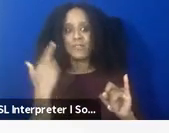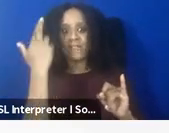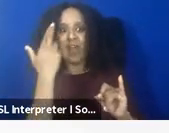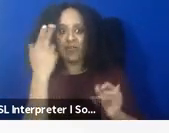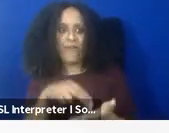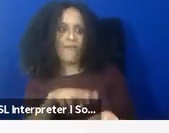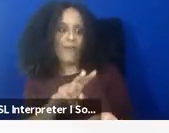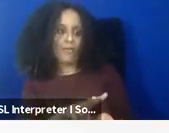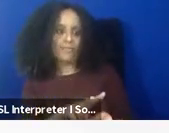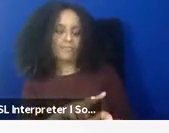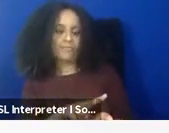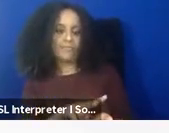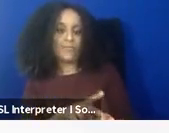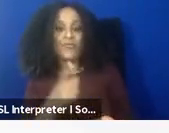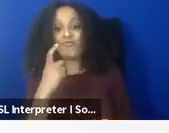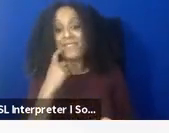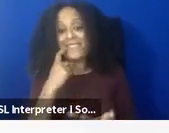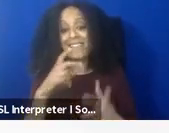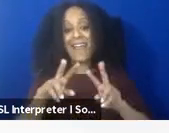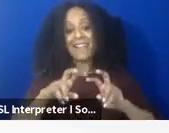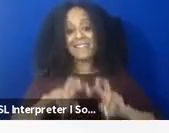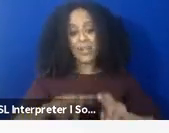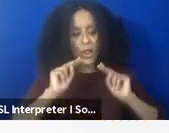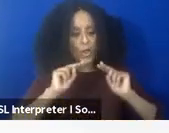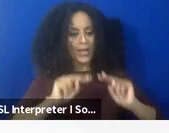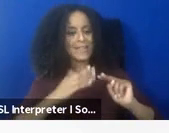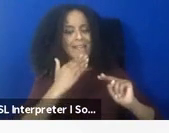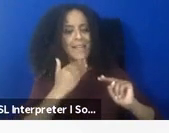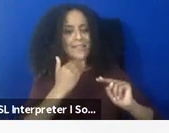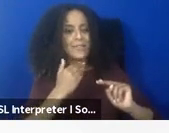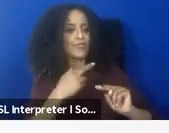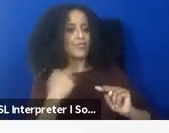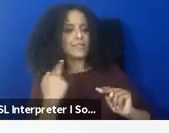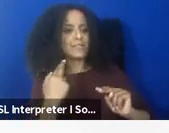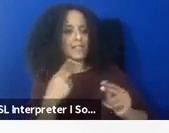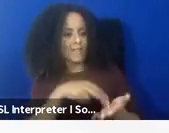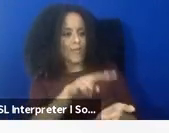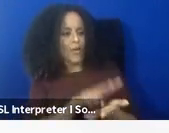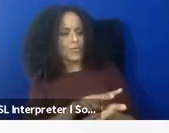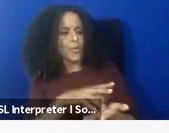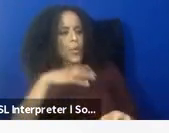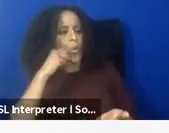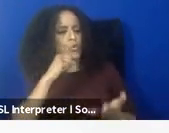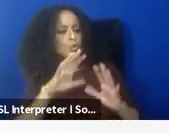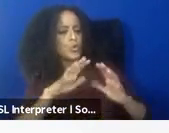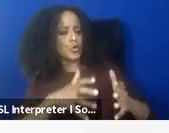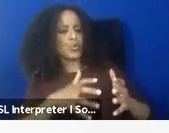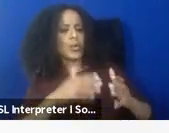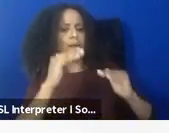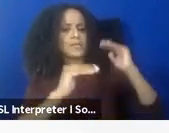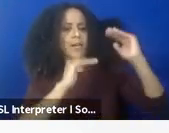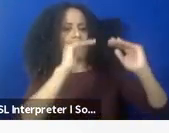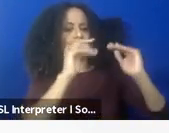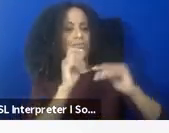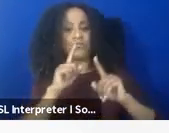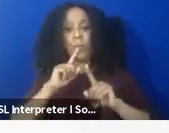And a recent meta-analysis looking at diabetes and risk of falls in older adults reported that the annual incidence